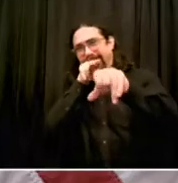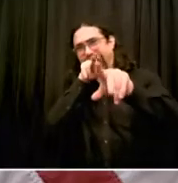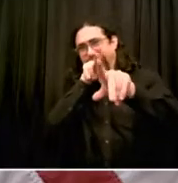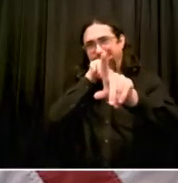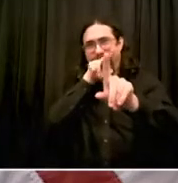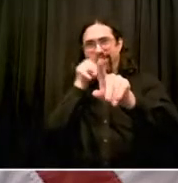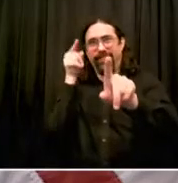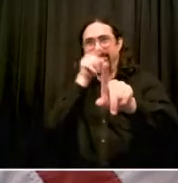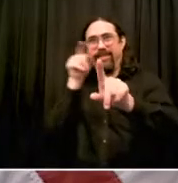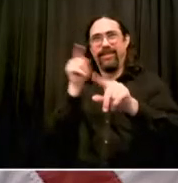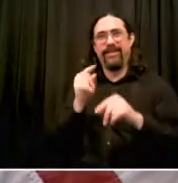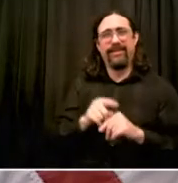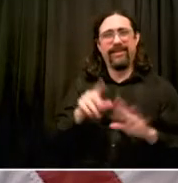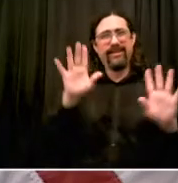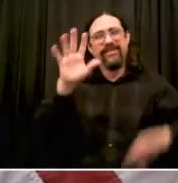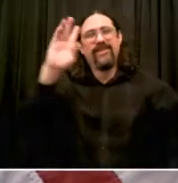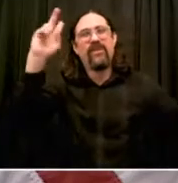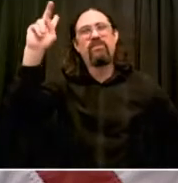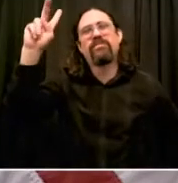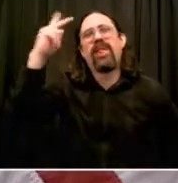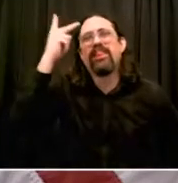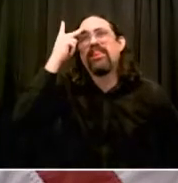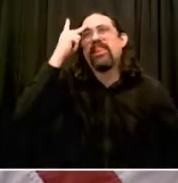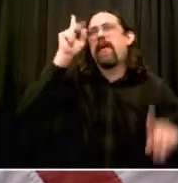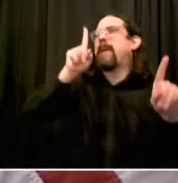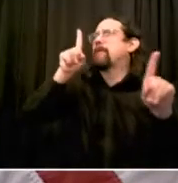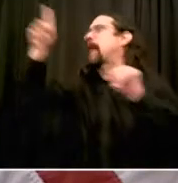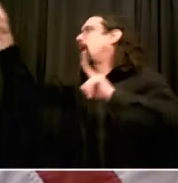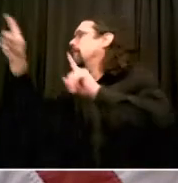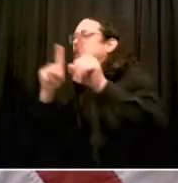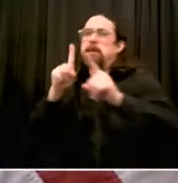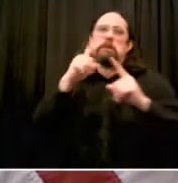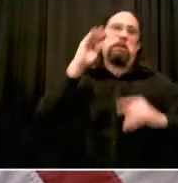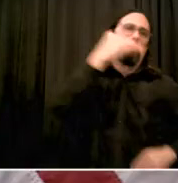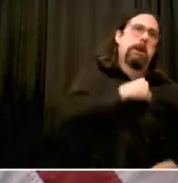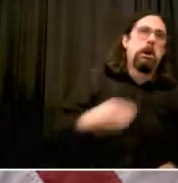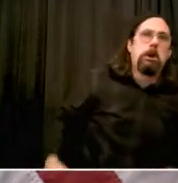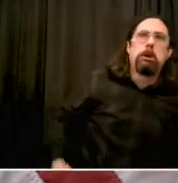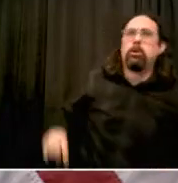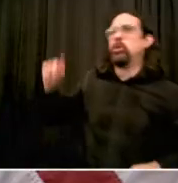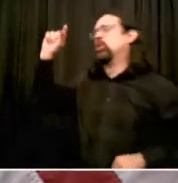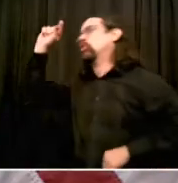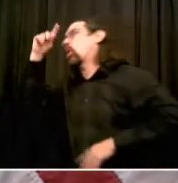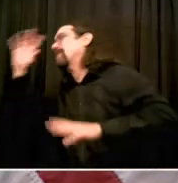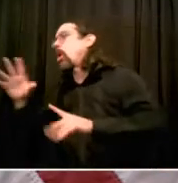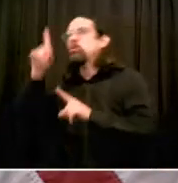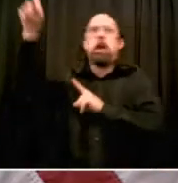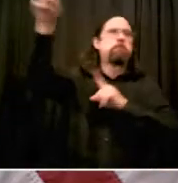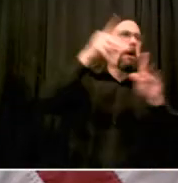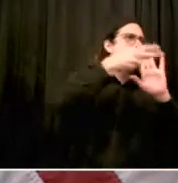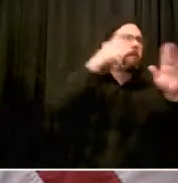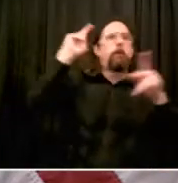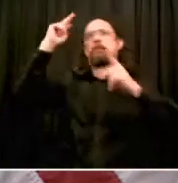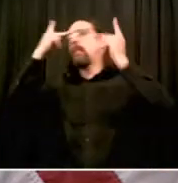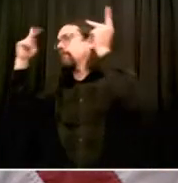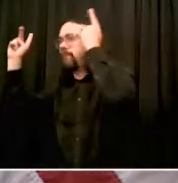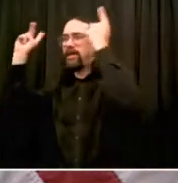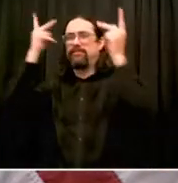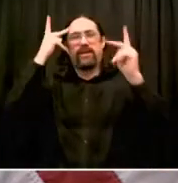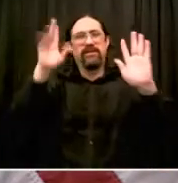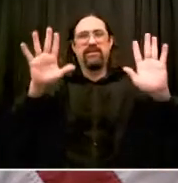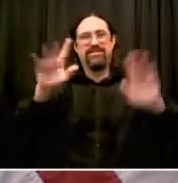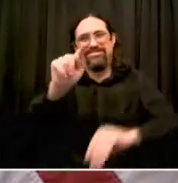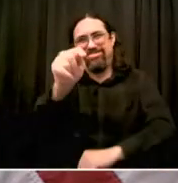doing the work, serving people in this city, doing what I know is right. That's what I was sent here to do. I am